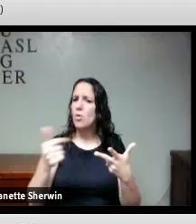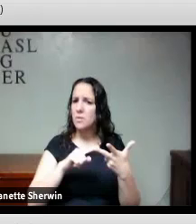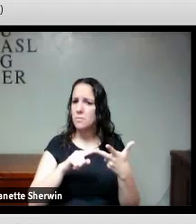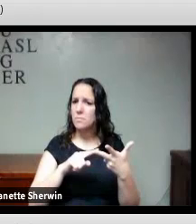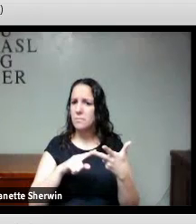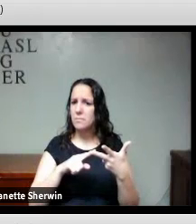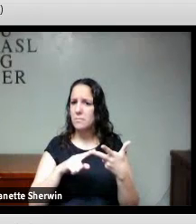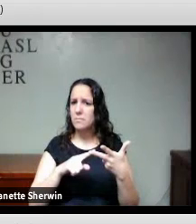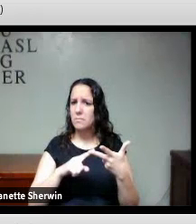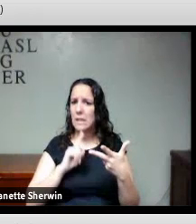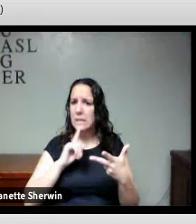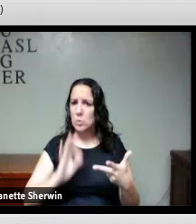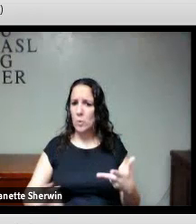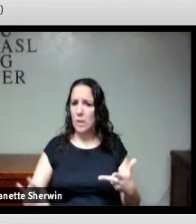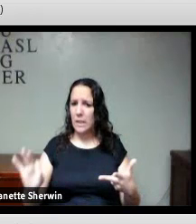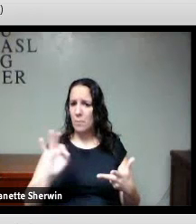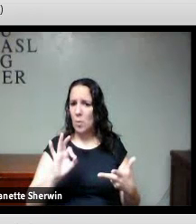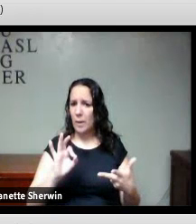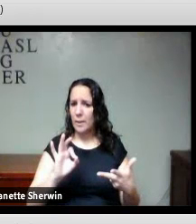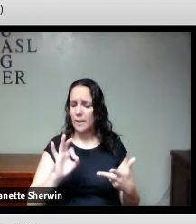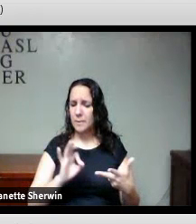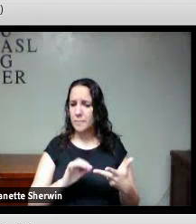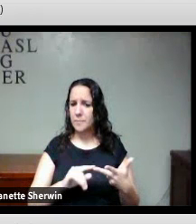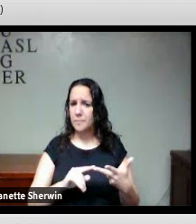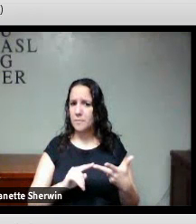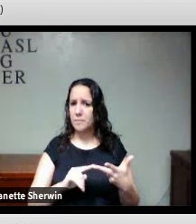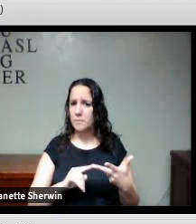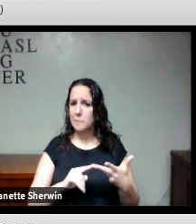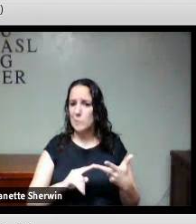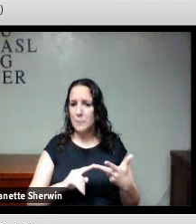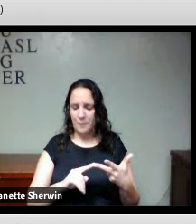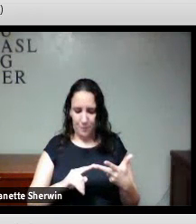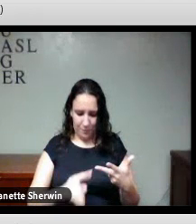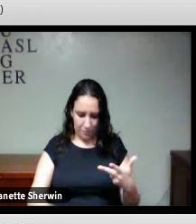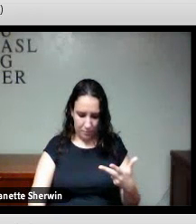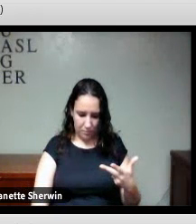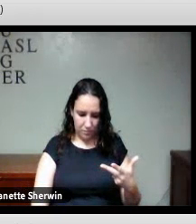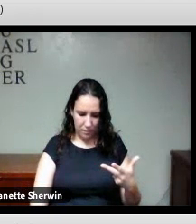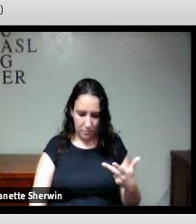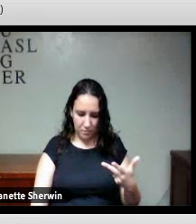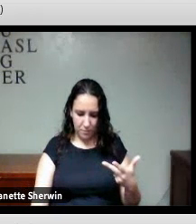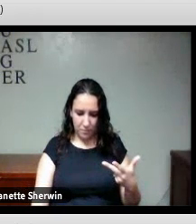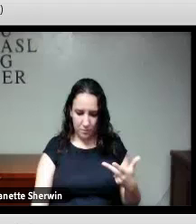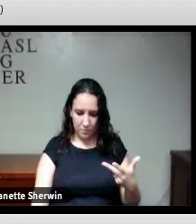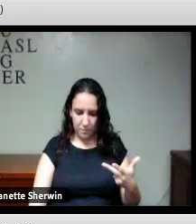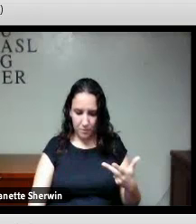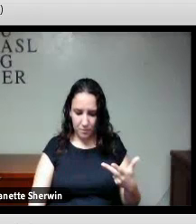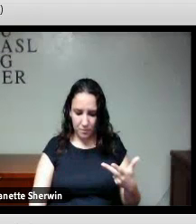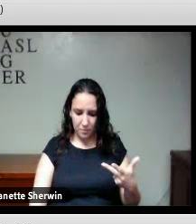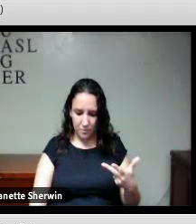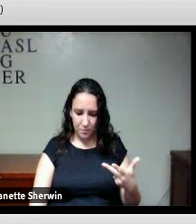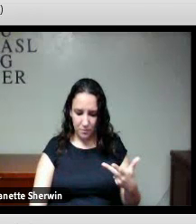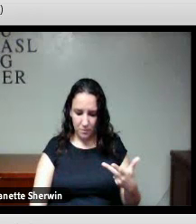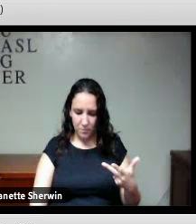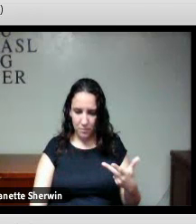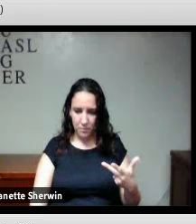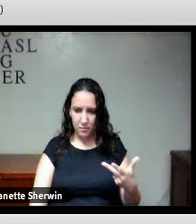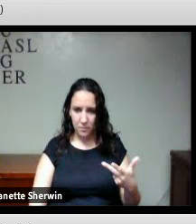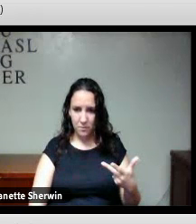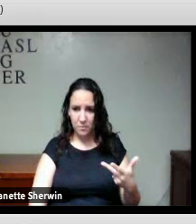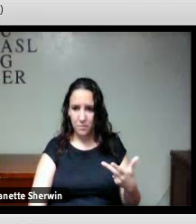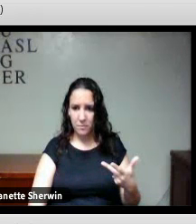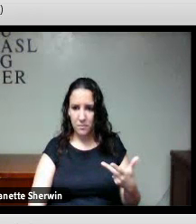very critical as to how it affects your believability when you're saying thank you to an angry patron?